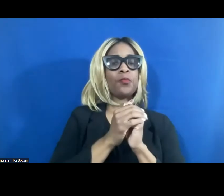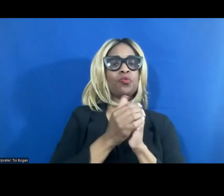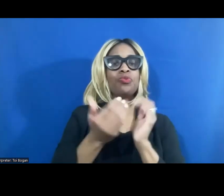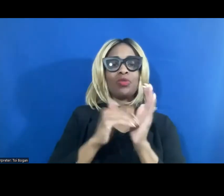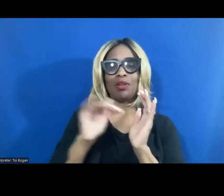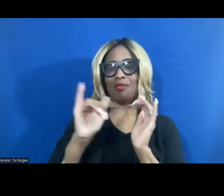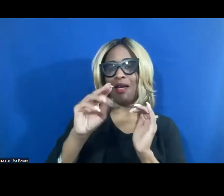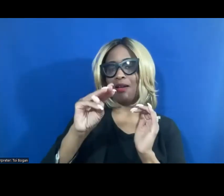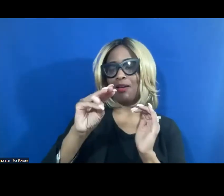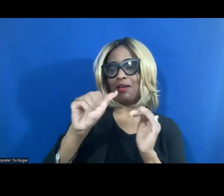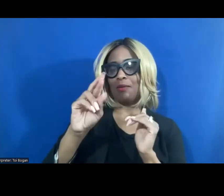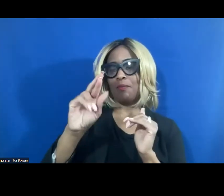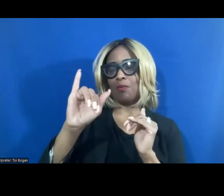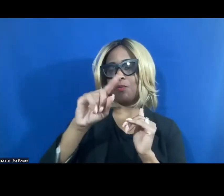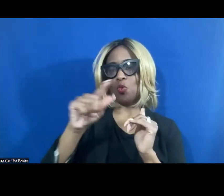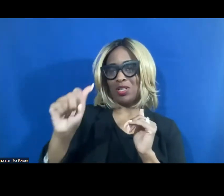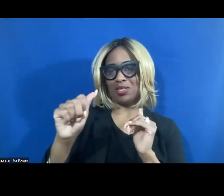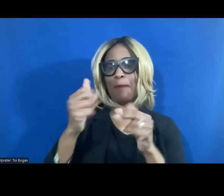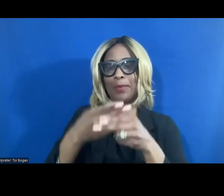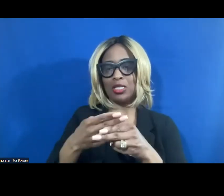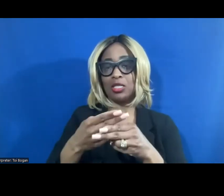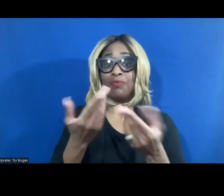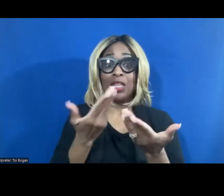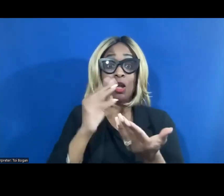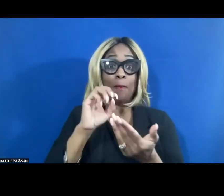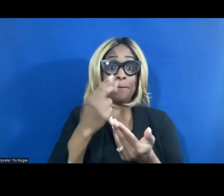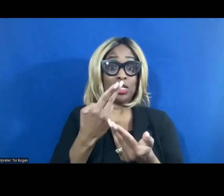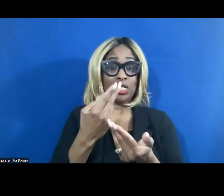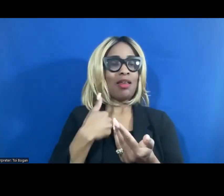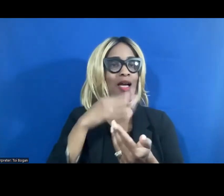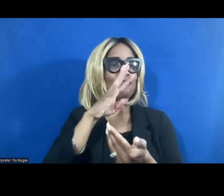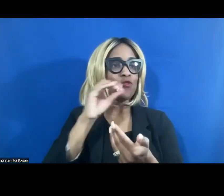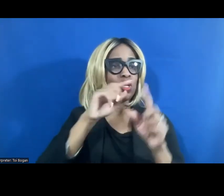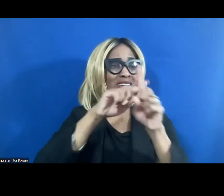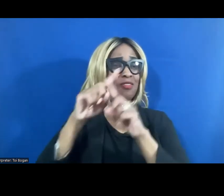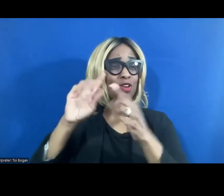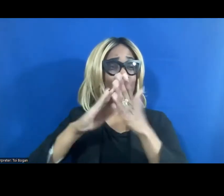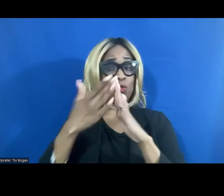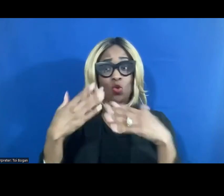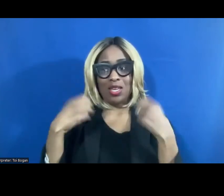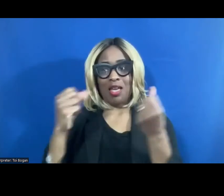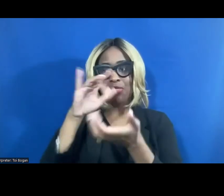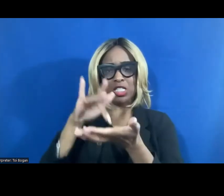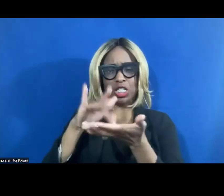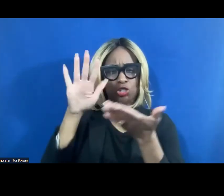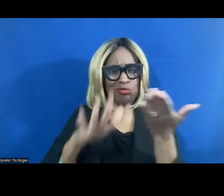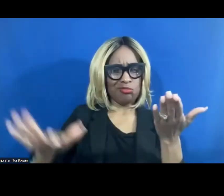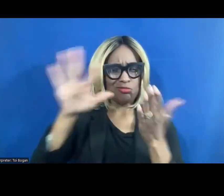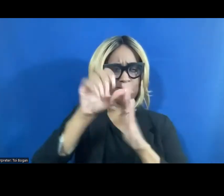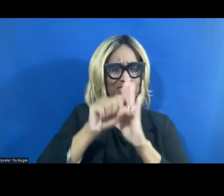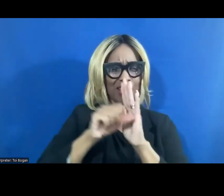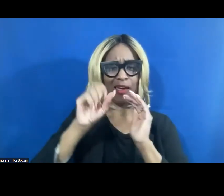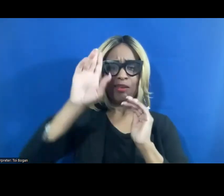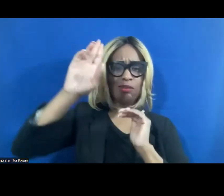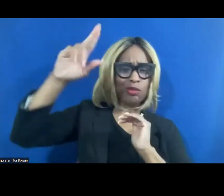Marissa had noted, in Michigan, we have 40 community health centers all around the state, upper and